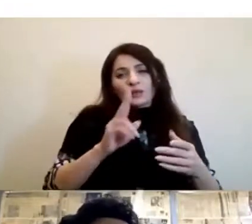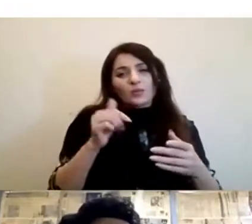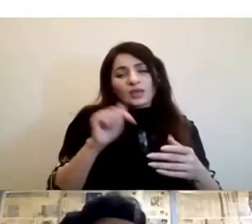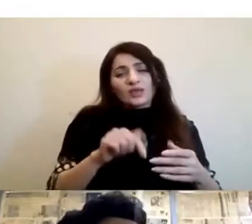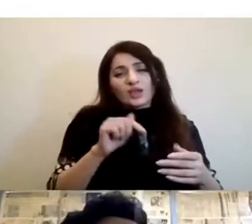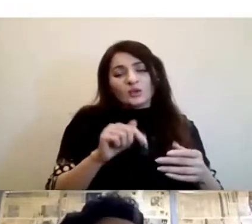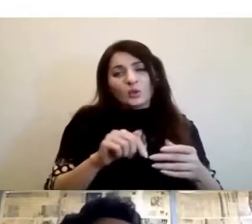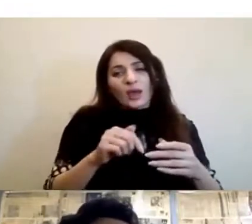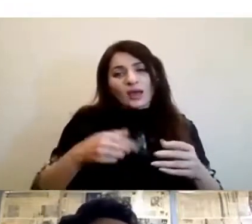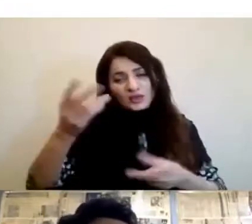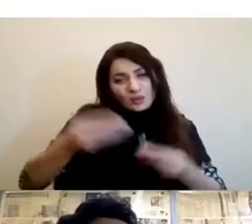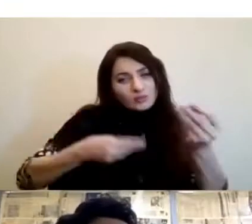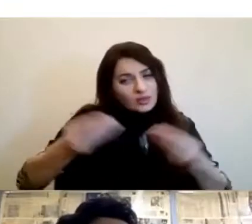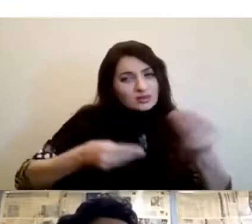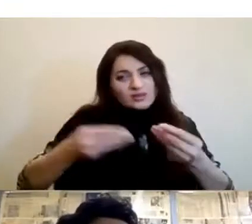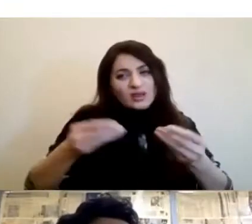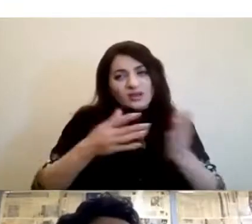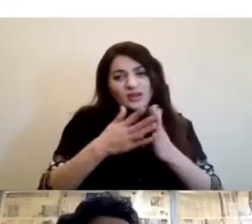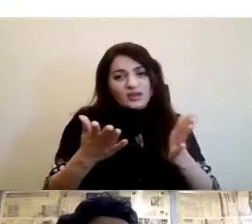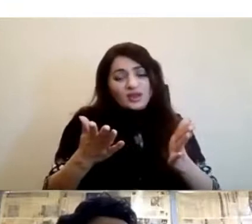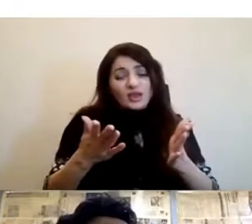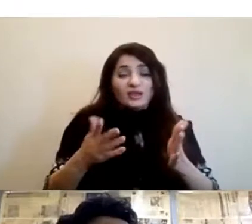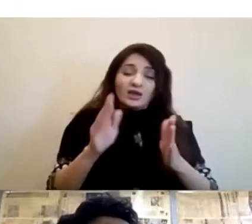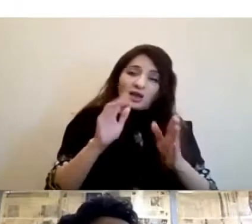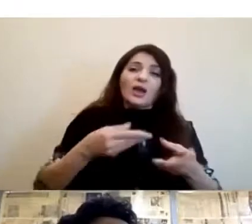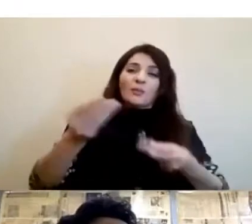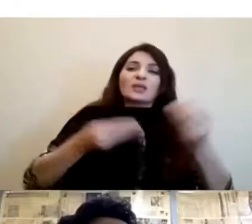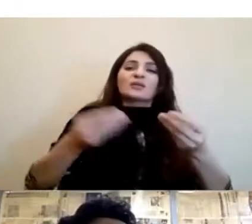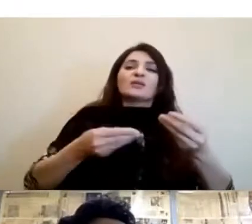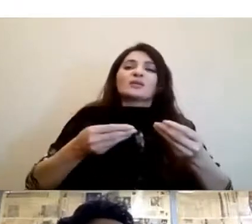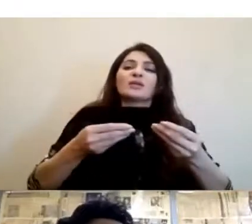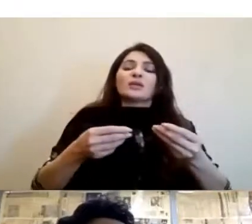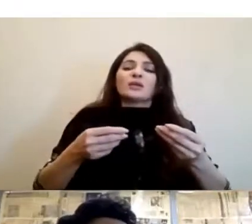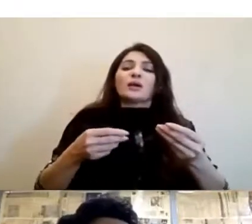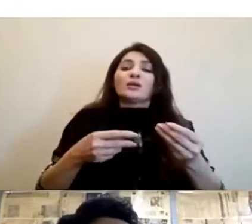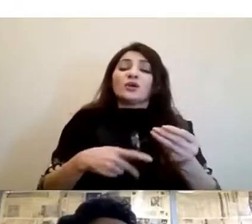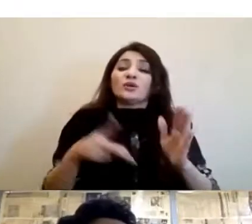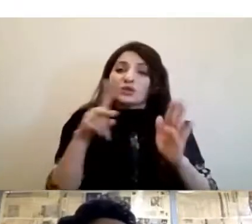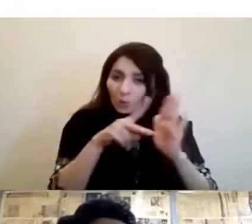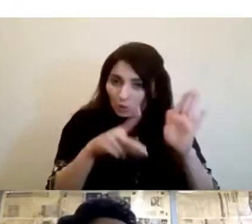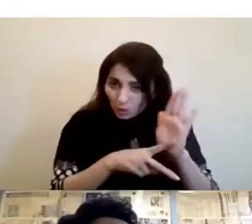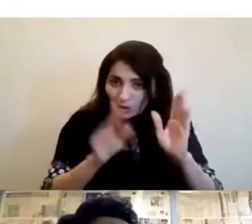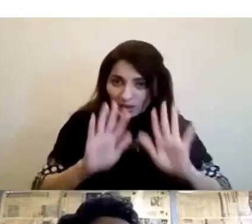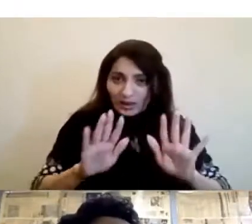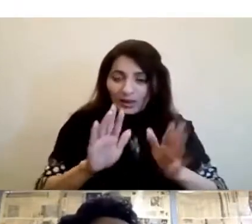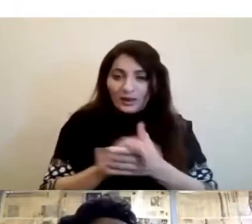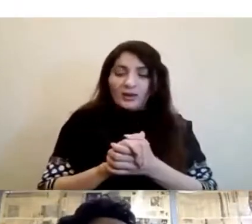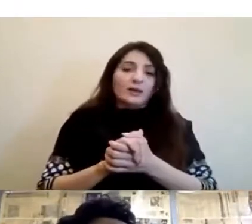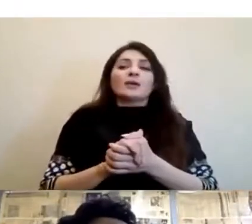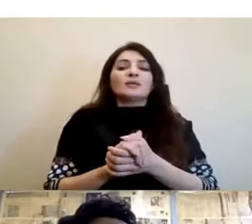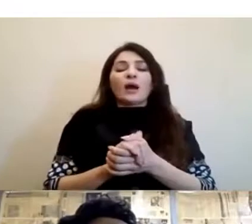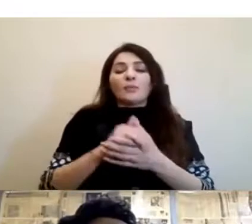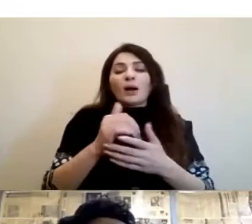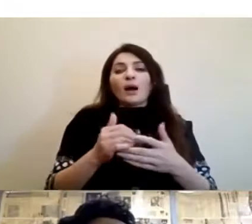business proposition, because if we cumulatively talk about the community of persons with disabilities, 10